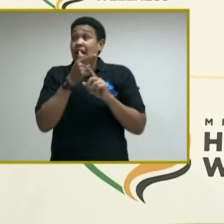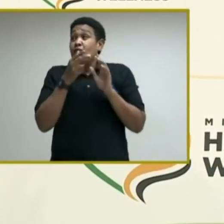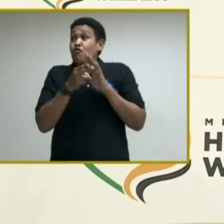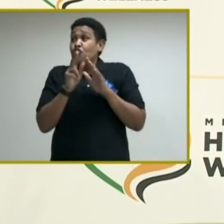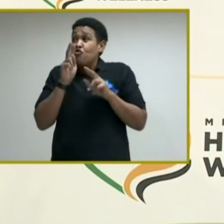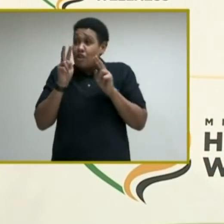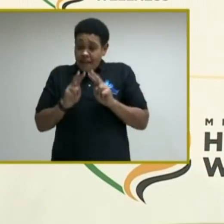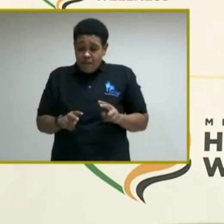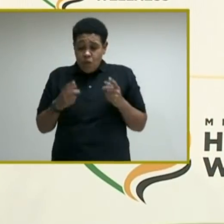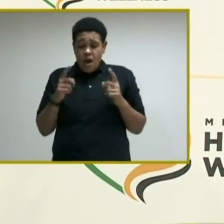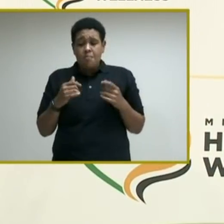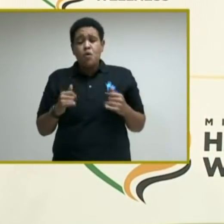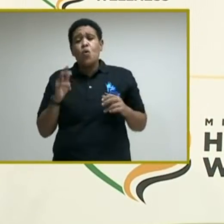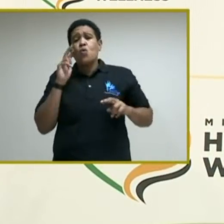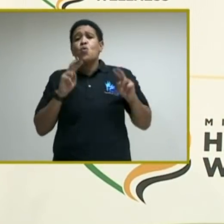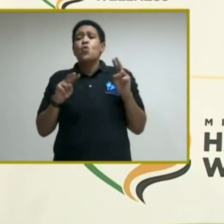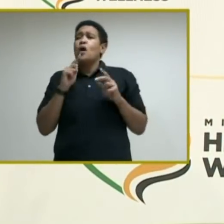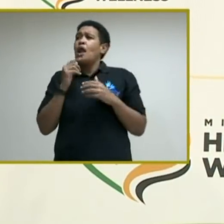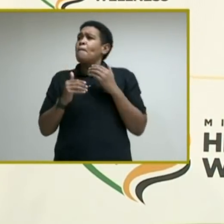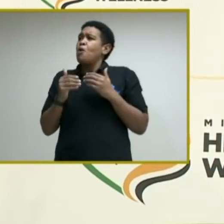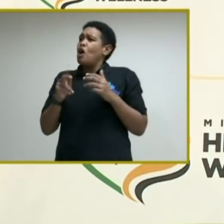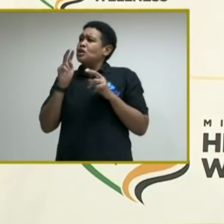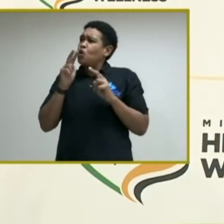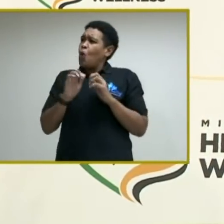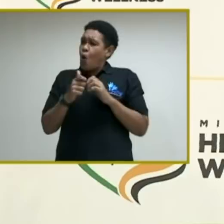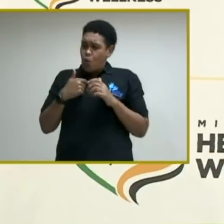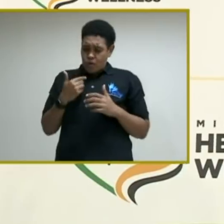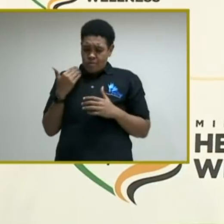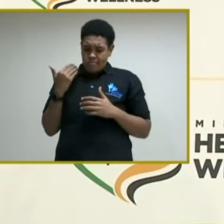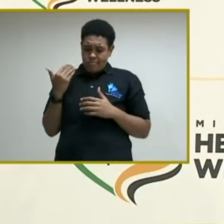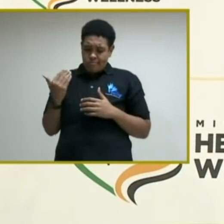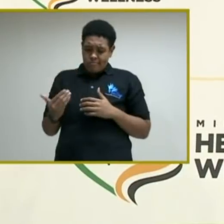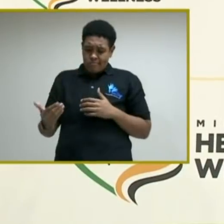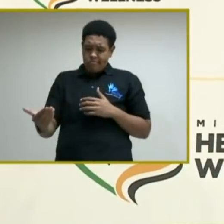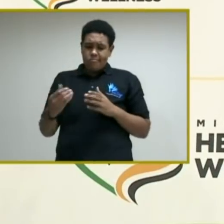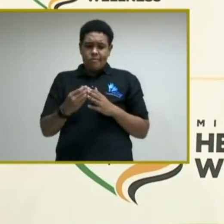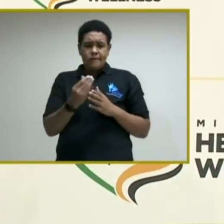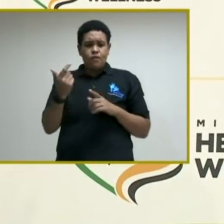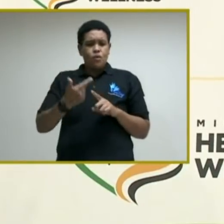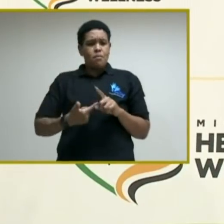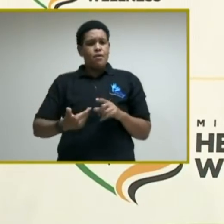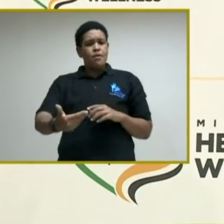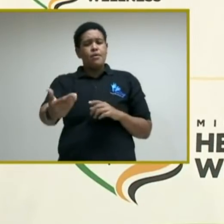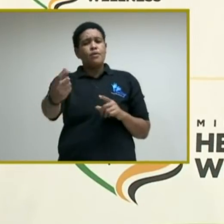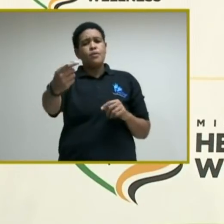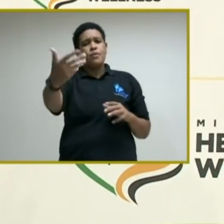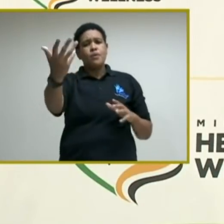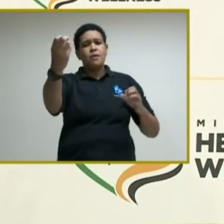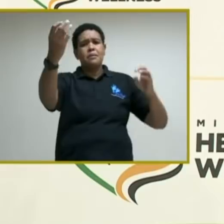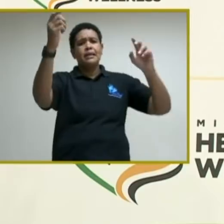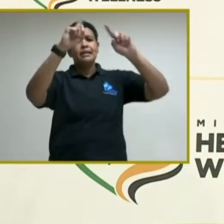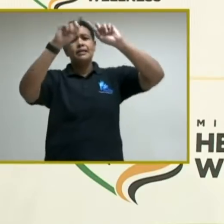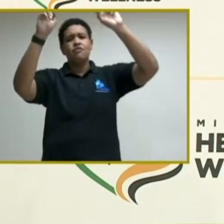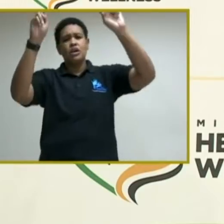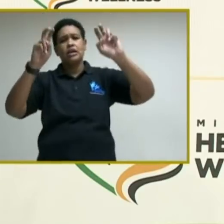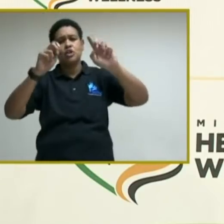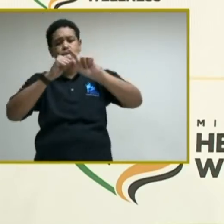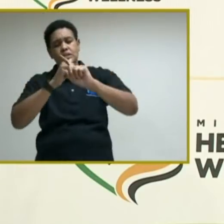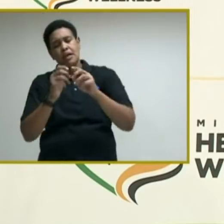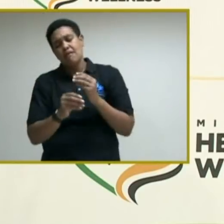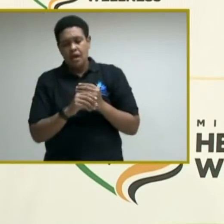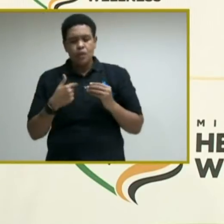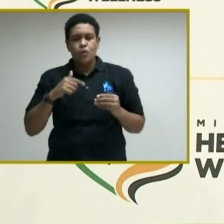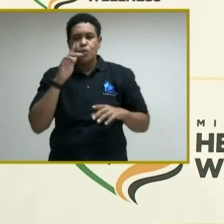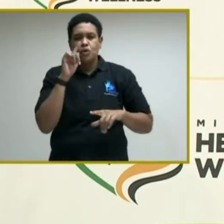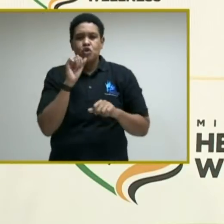Reviews taking place, looking at the process, looking at how we proceed going into the next few months on a number of issues. And we